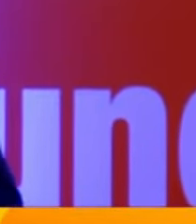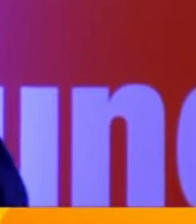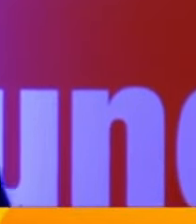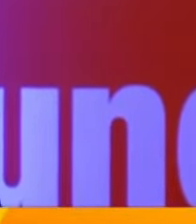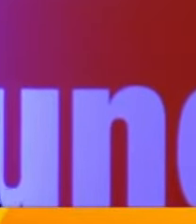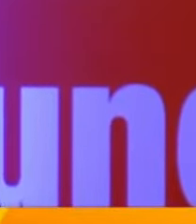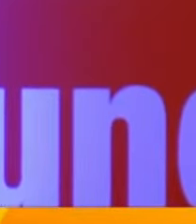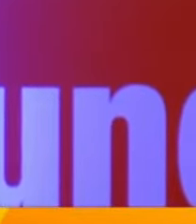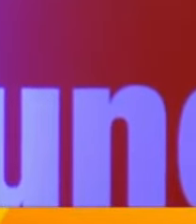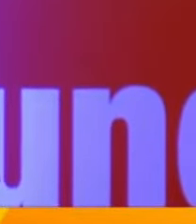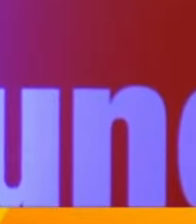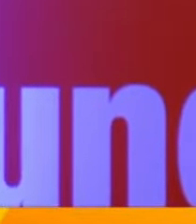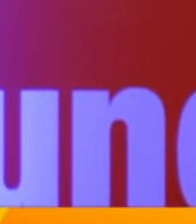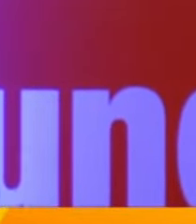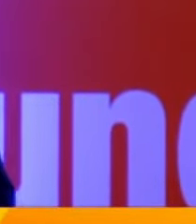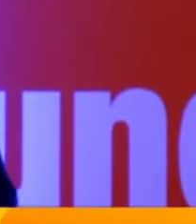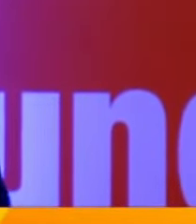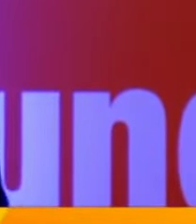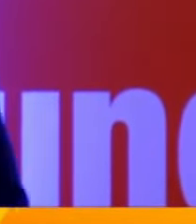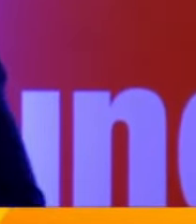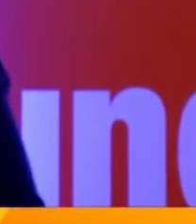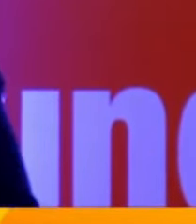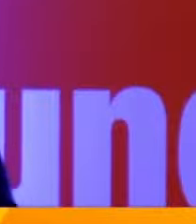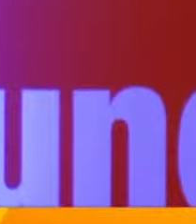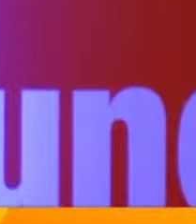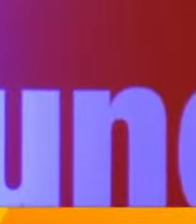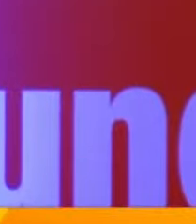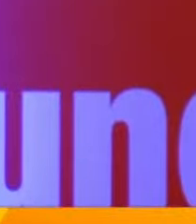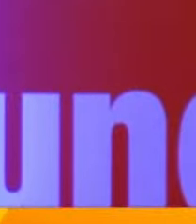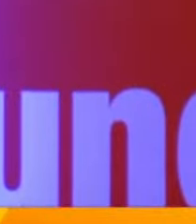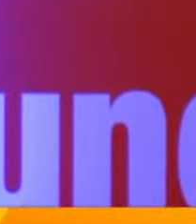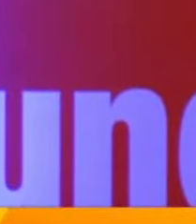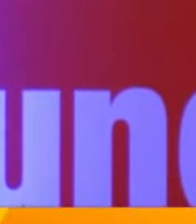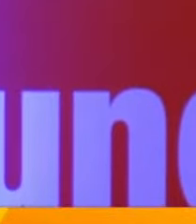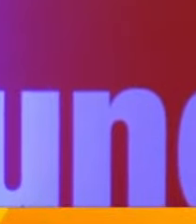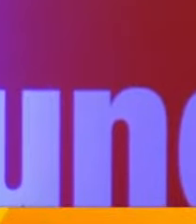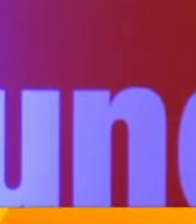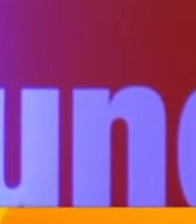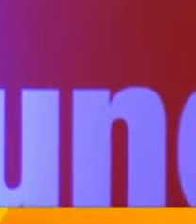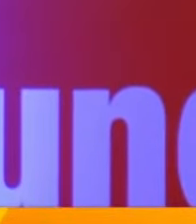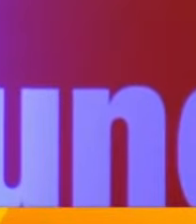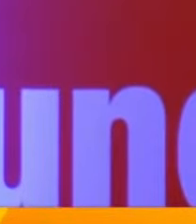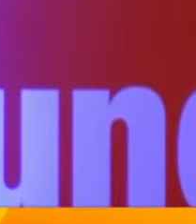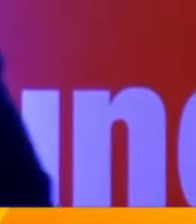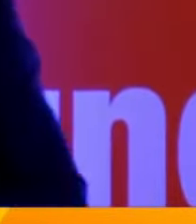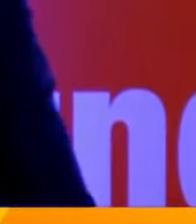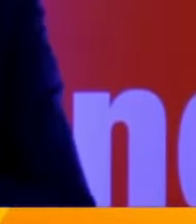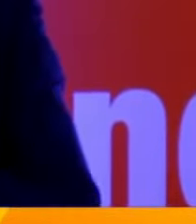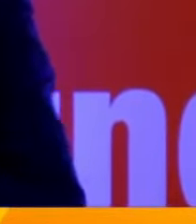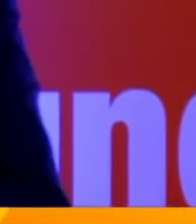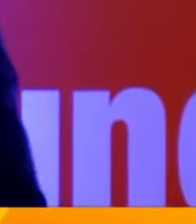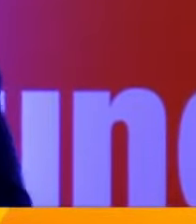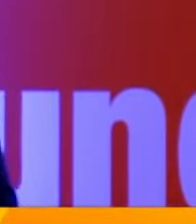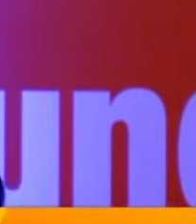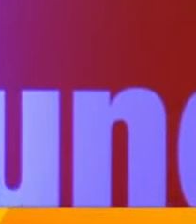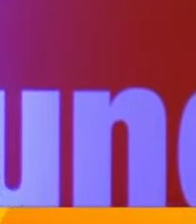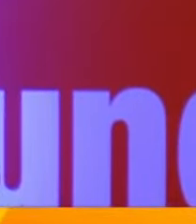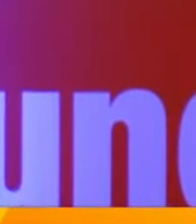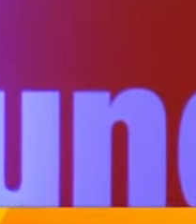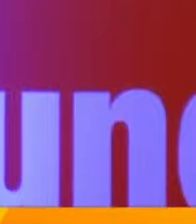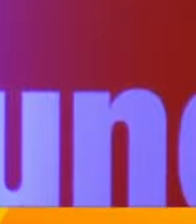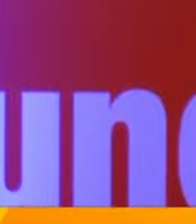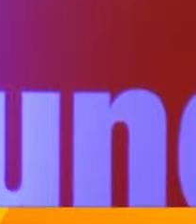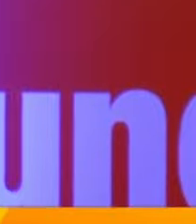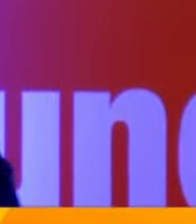Party, within the political parties. ODM is the best political party which has taken care of persons with disability. We had the award.